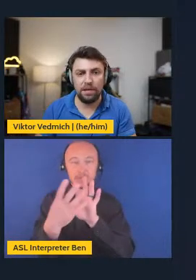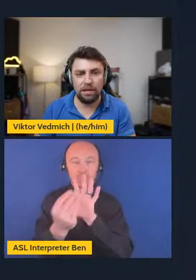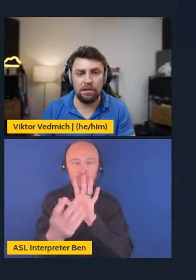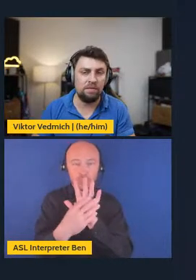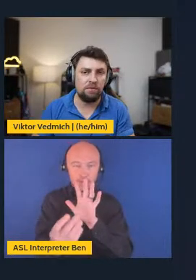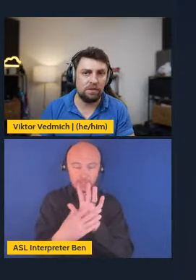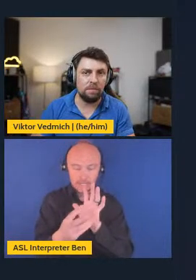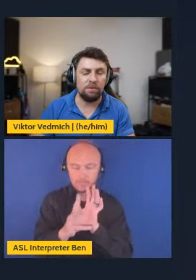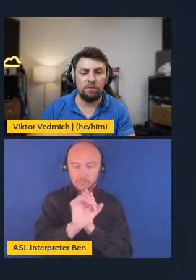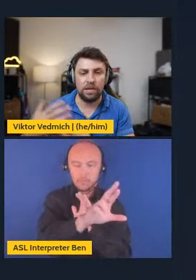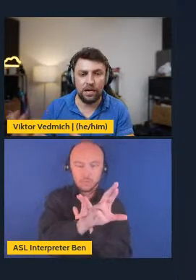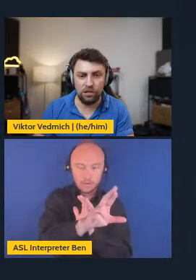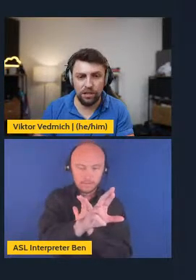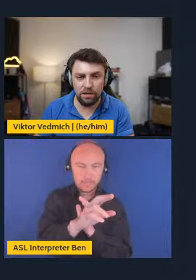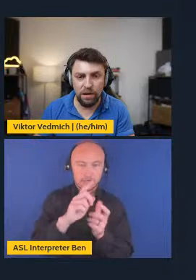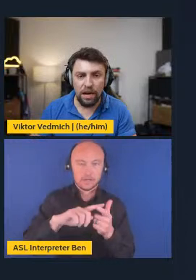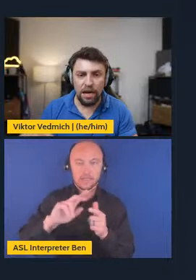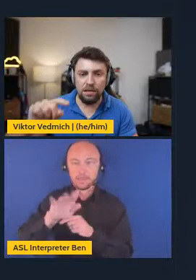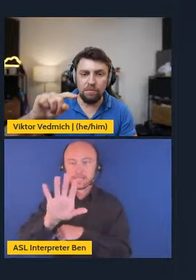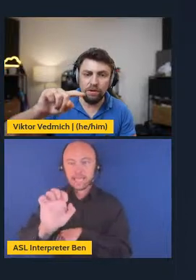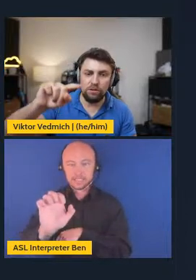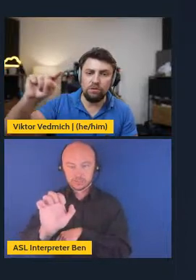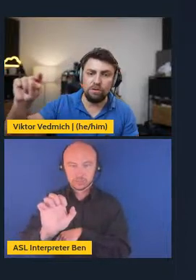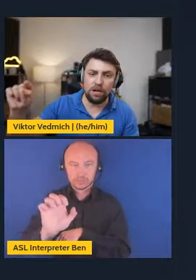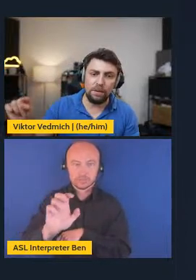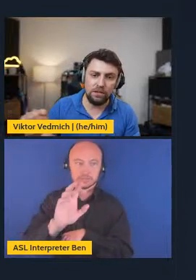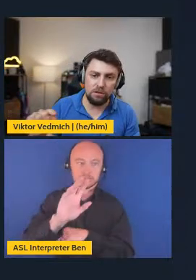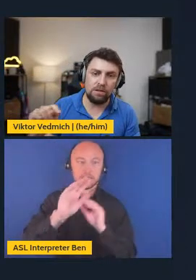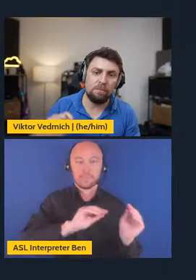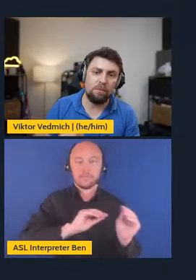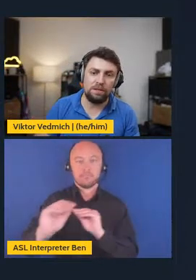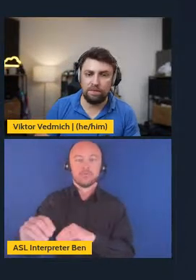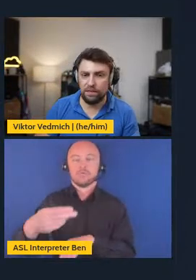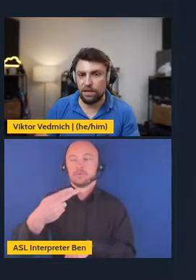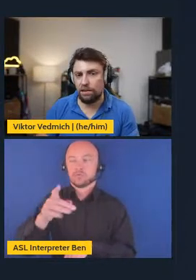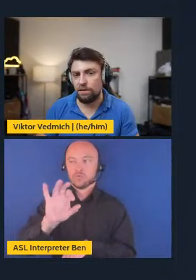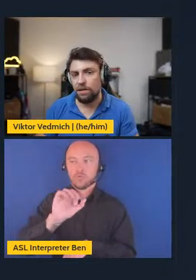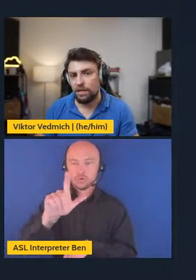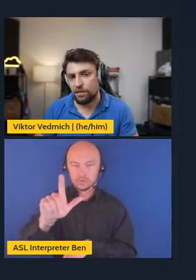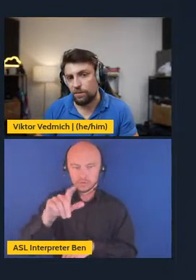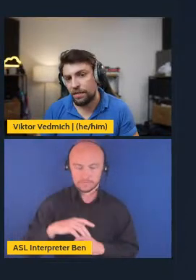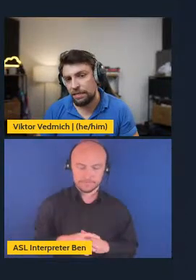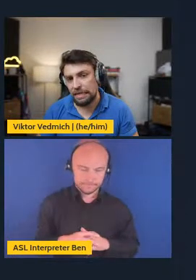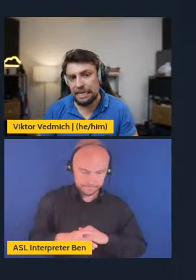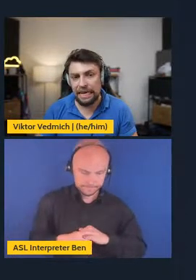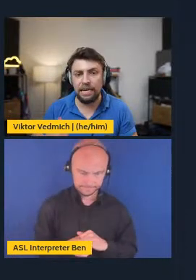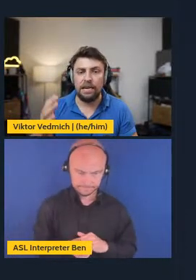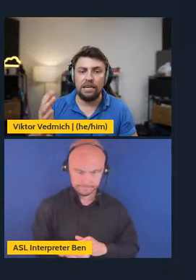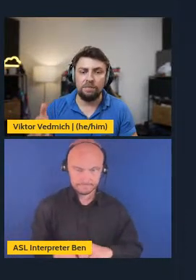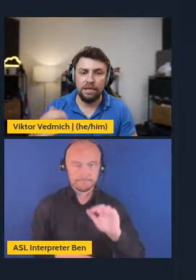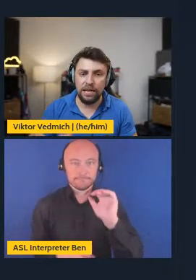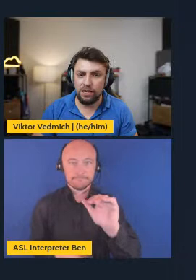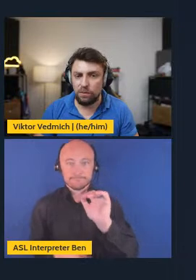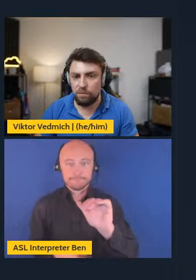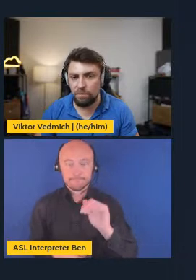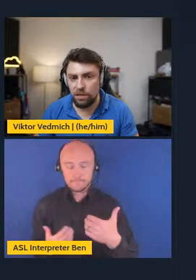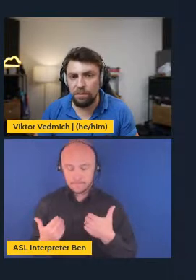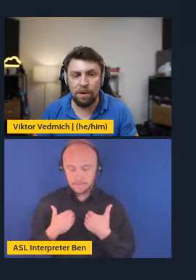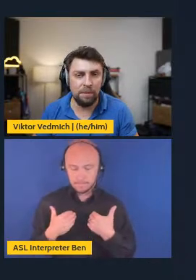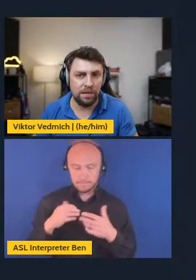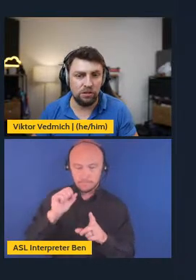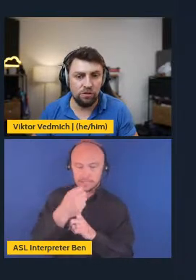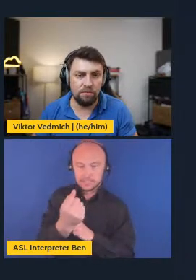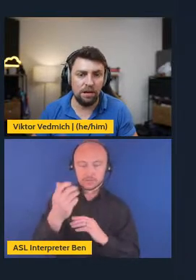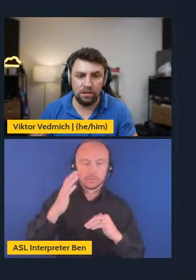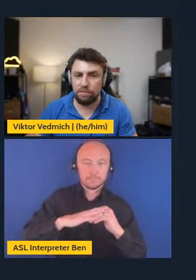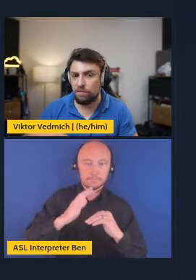web layer and, for example, from cache layer, and move it to horizontal port of the scaler construct and say, hey, in my case, it will be minimum